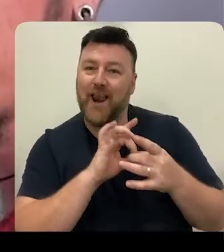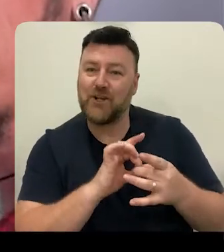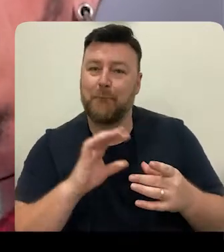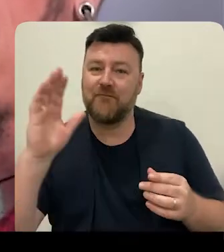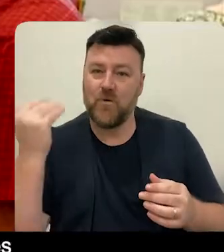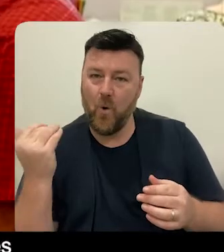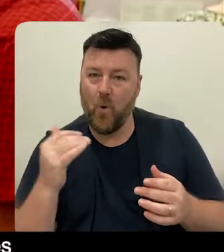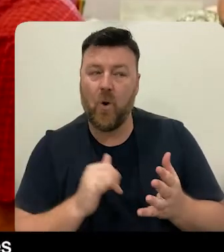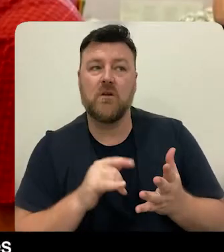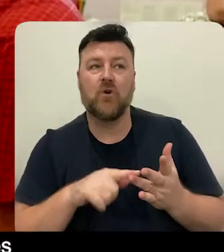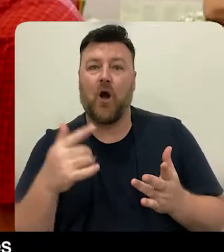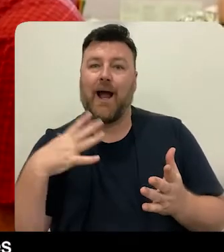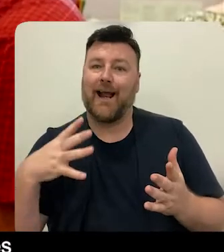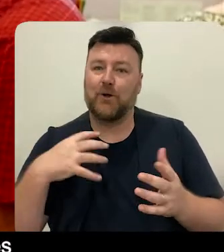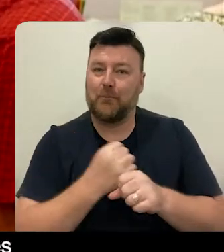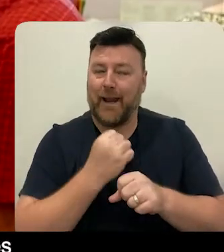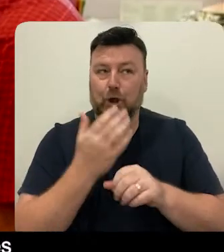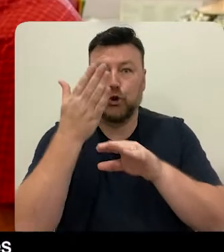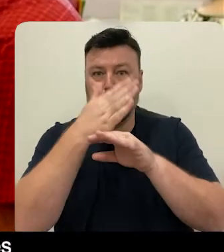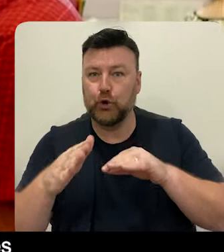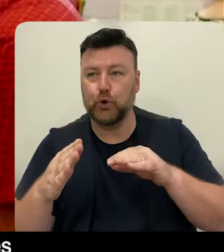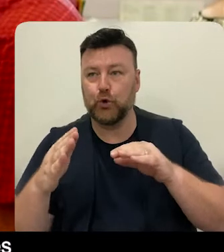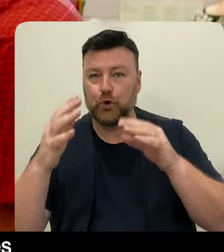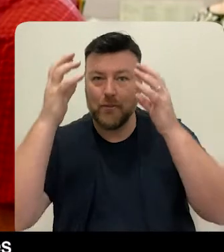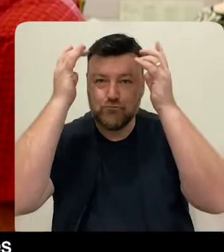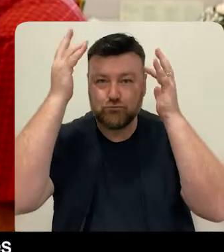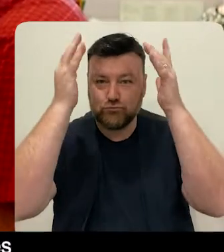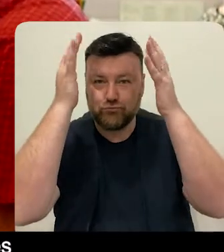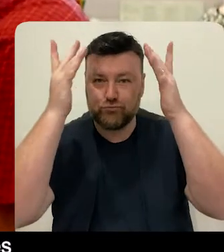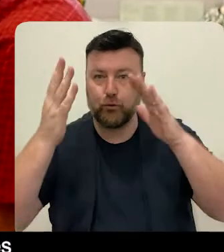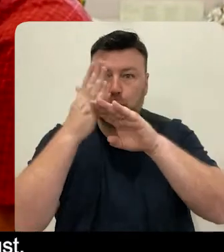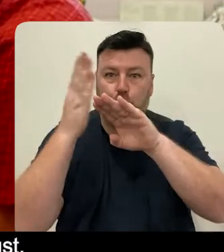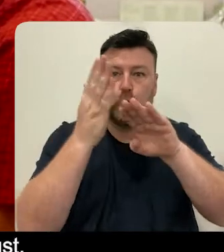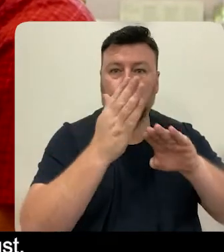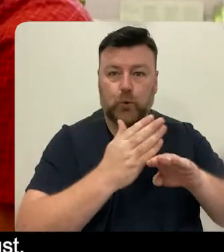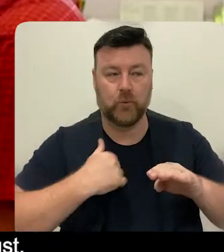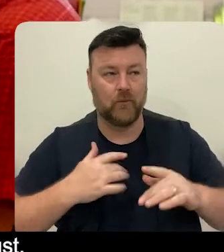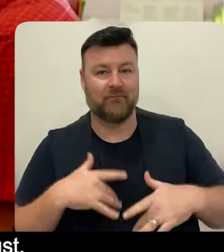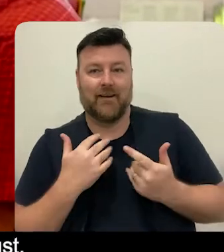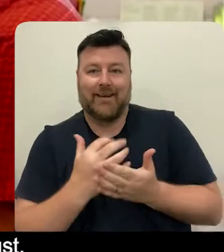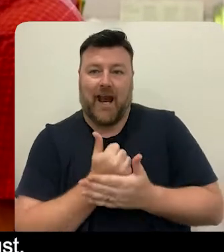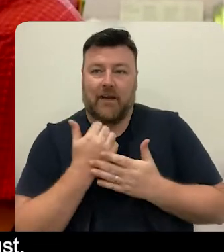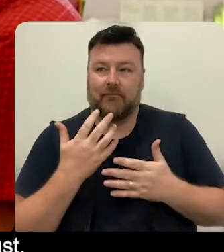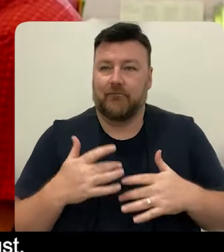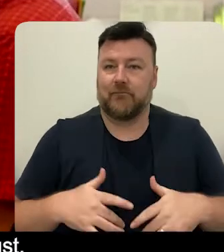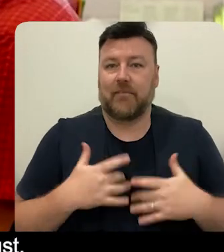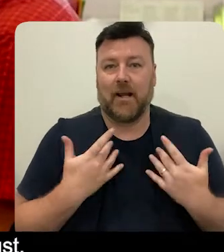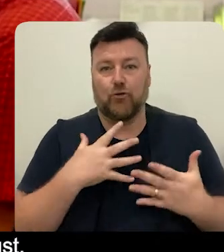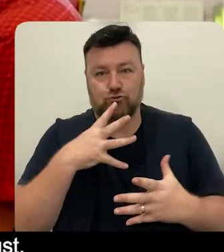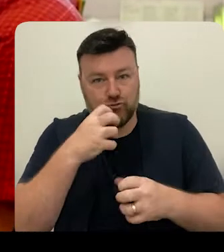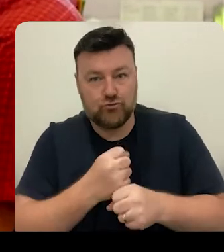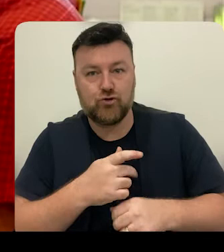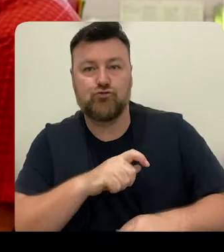relationship to someone. And it's forming all those new neural linkages around relationship, around safety, around